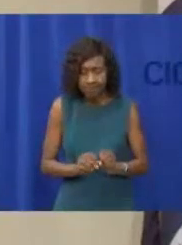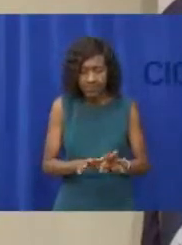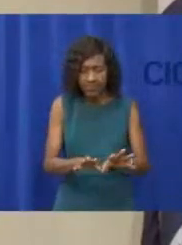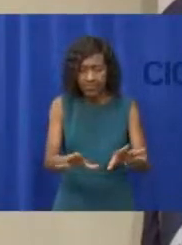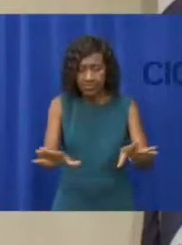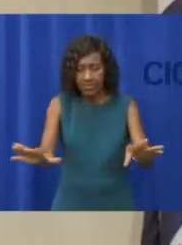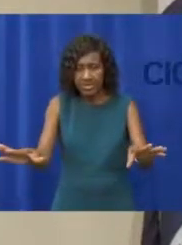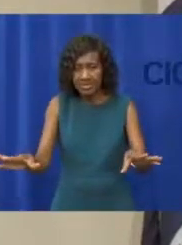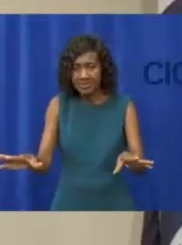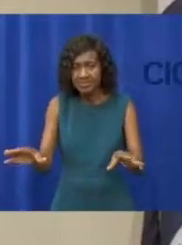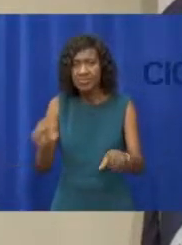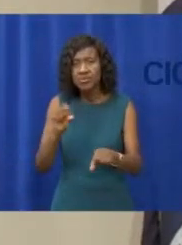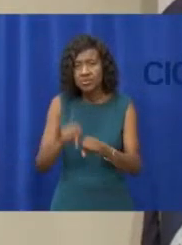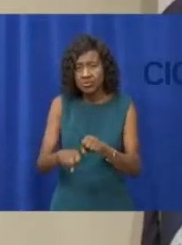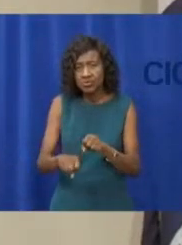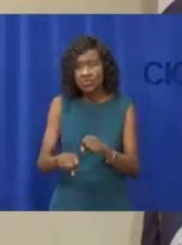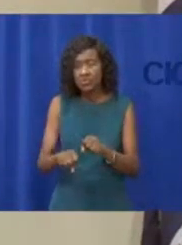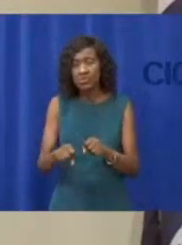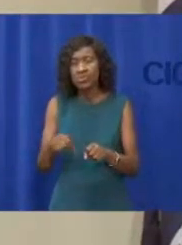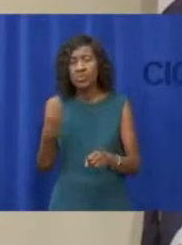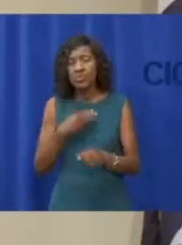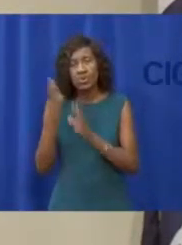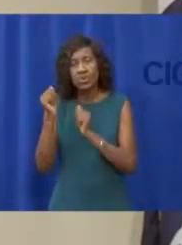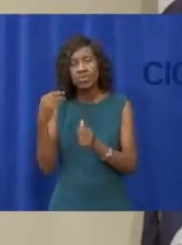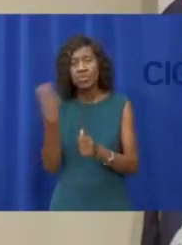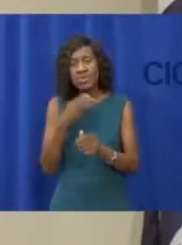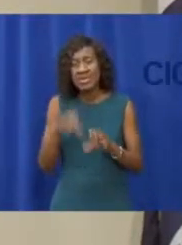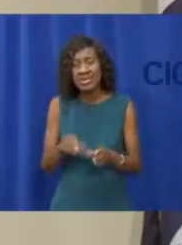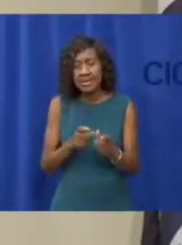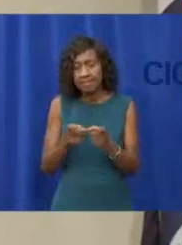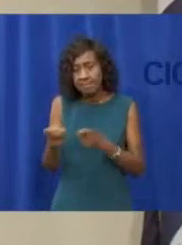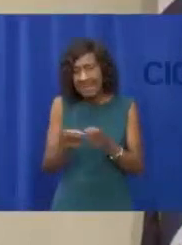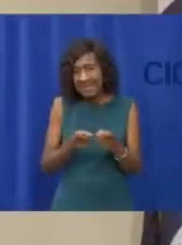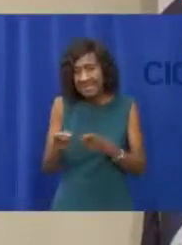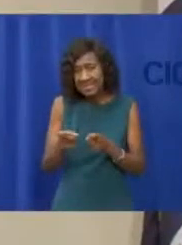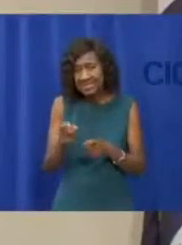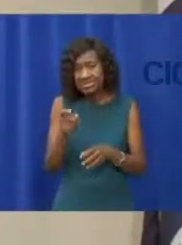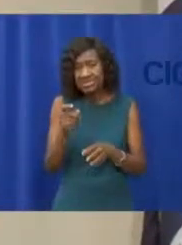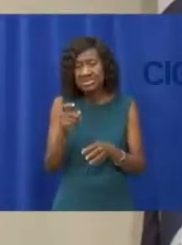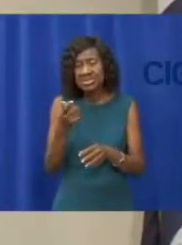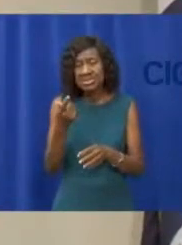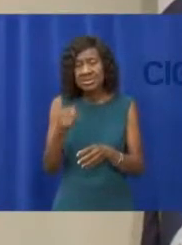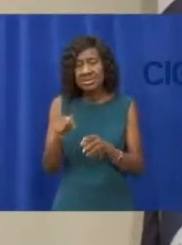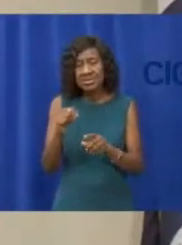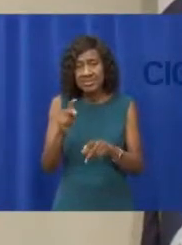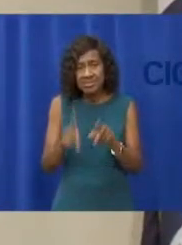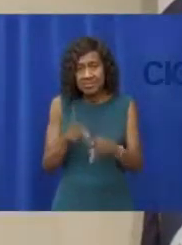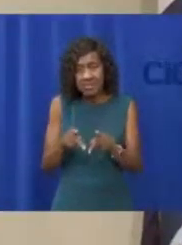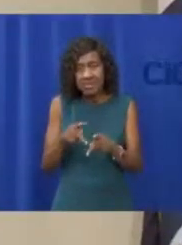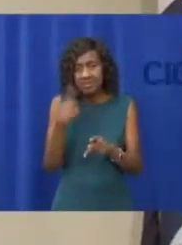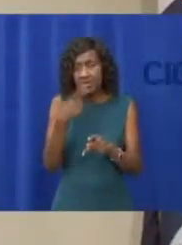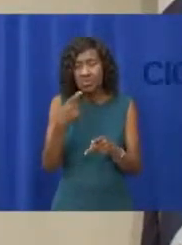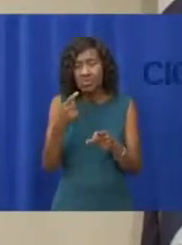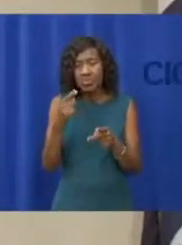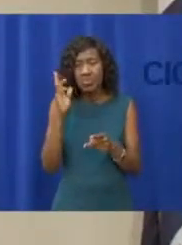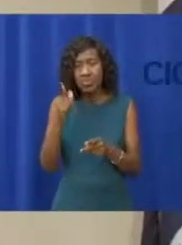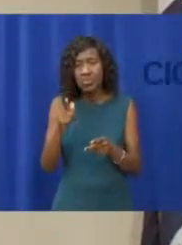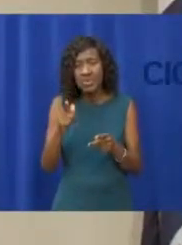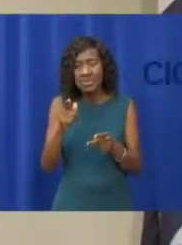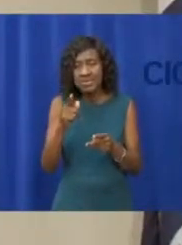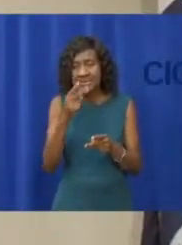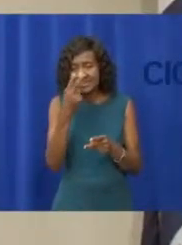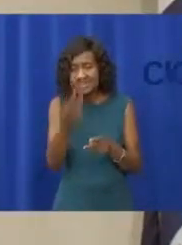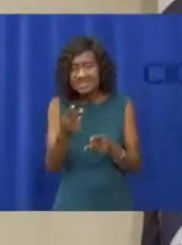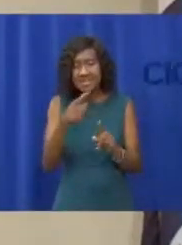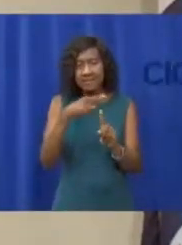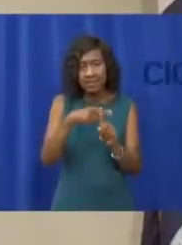any cases that emerge. But it does again underline what we've said repeatedly, that all of us